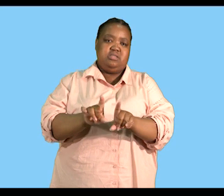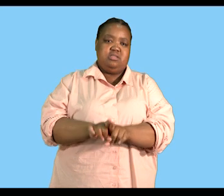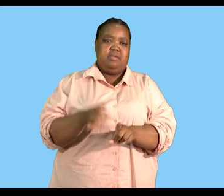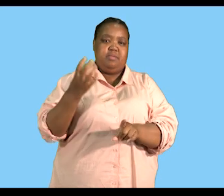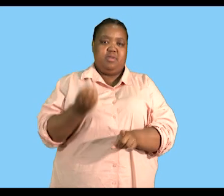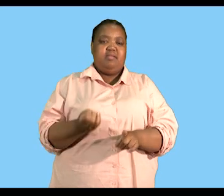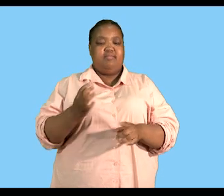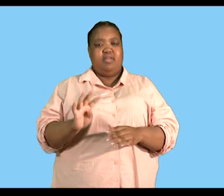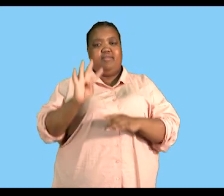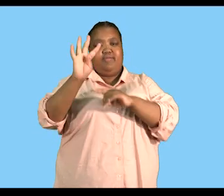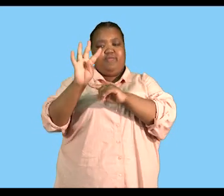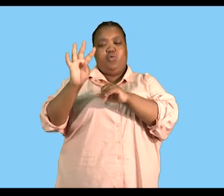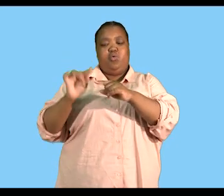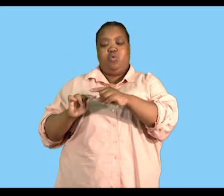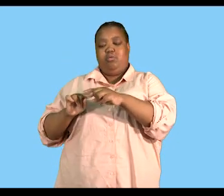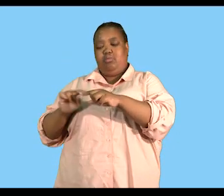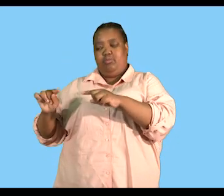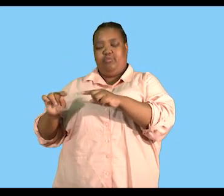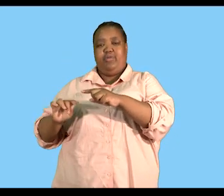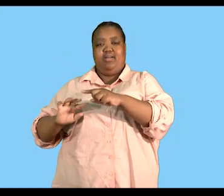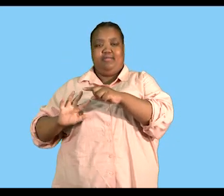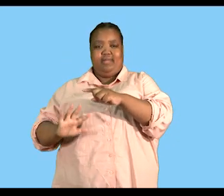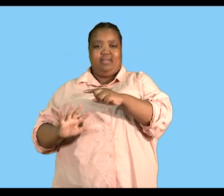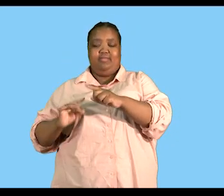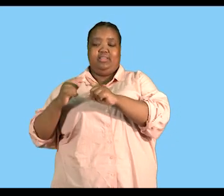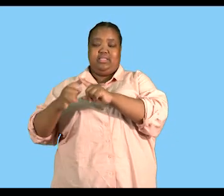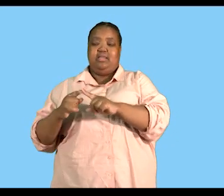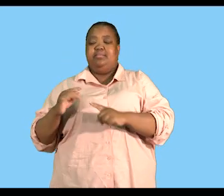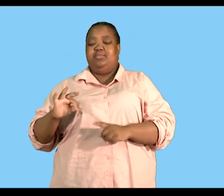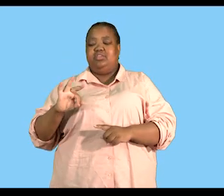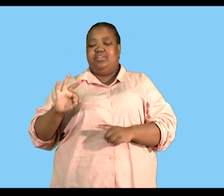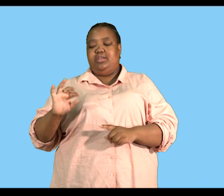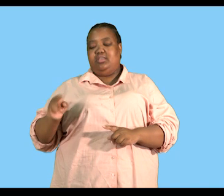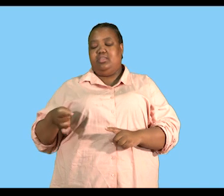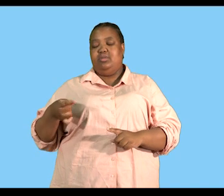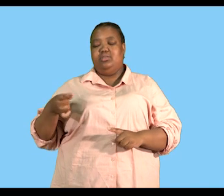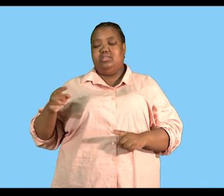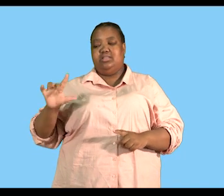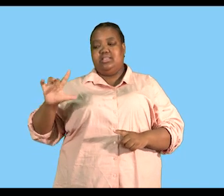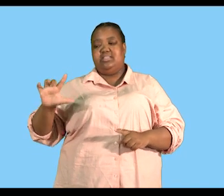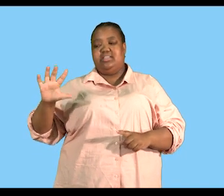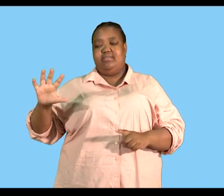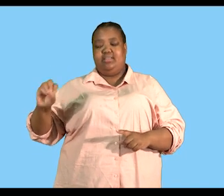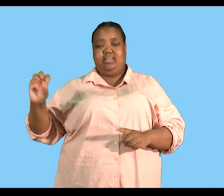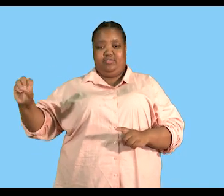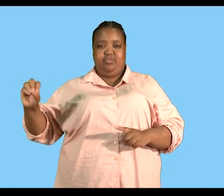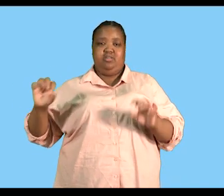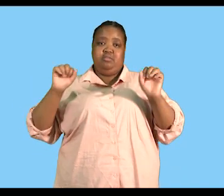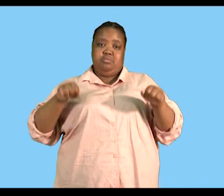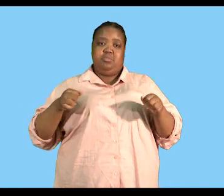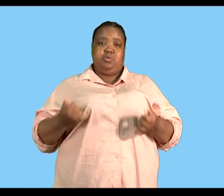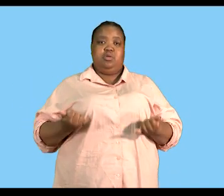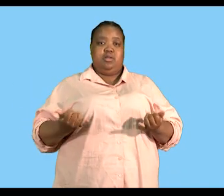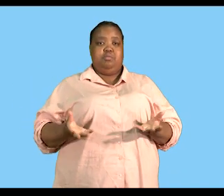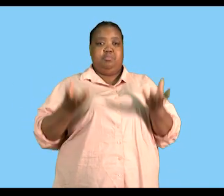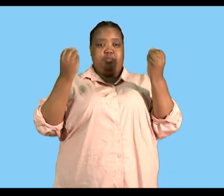have 4 over 5 multiplied by 3,700. So this will